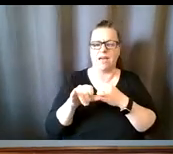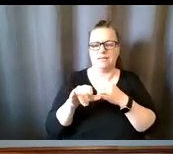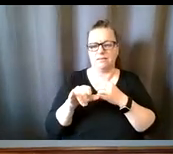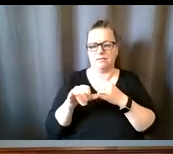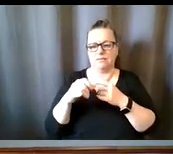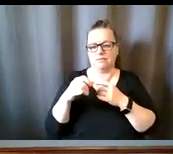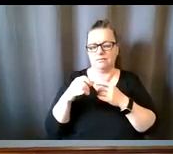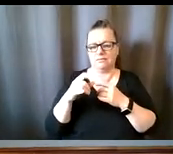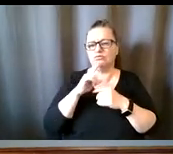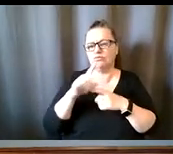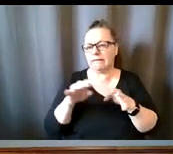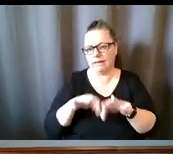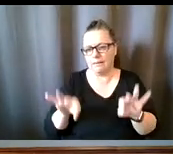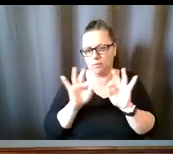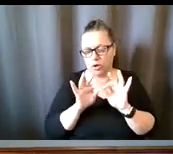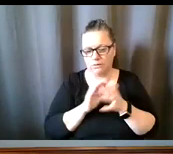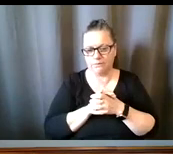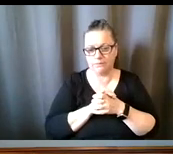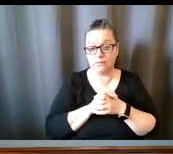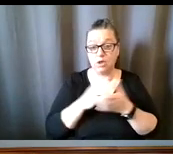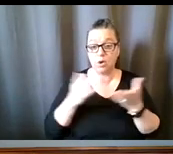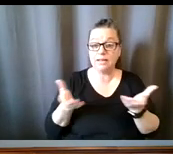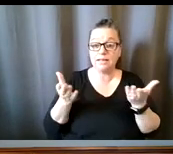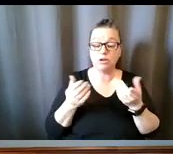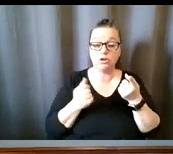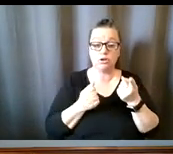me, that's really important. I have right here an